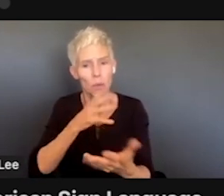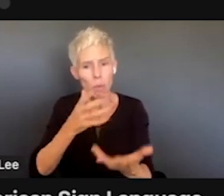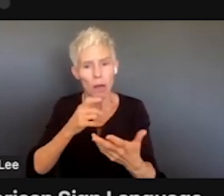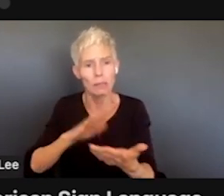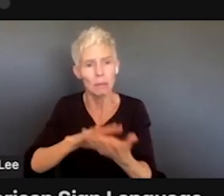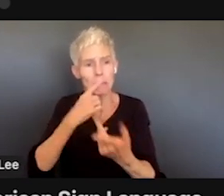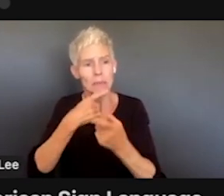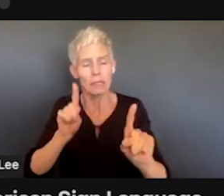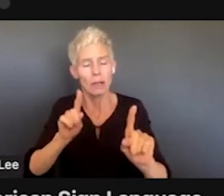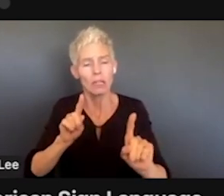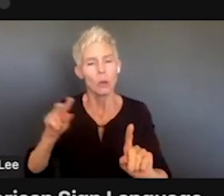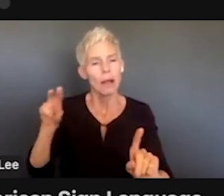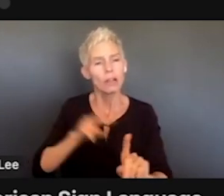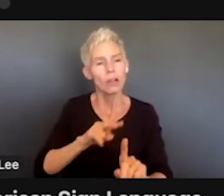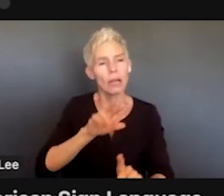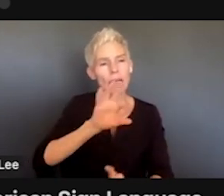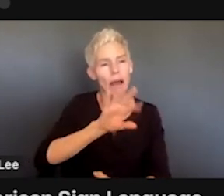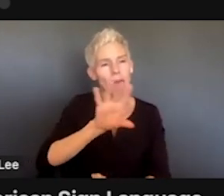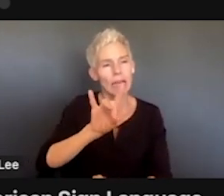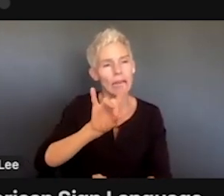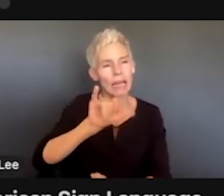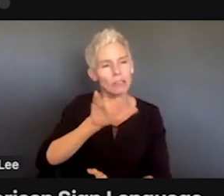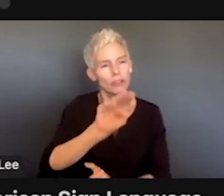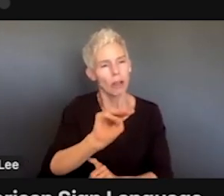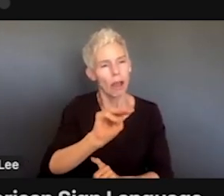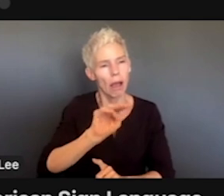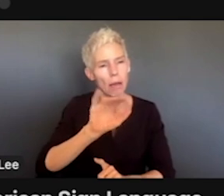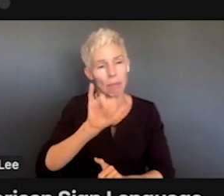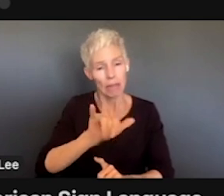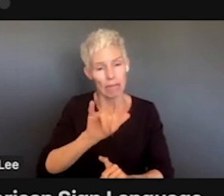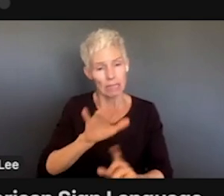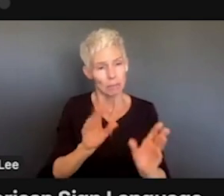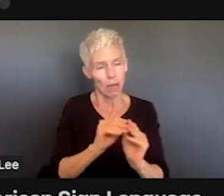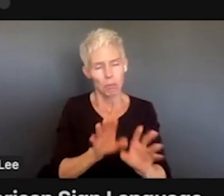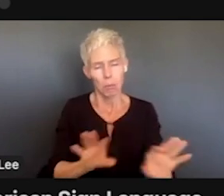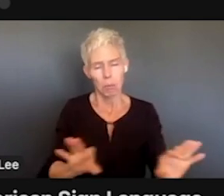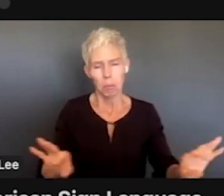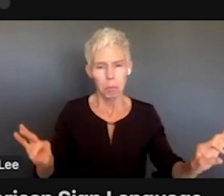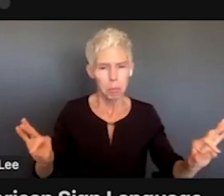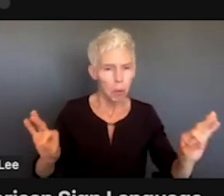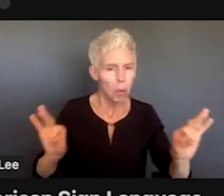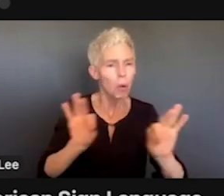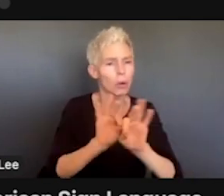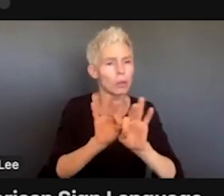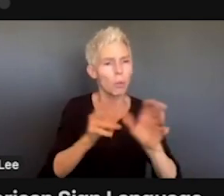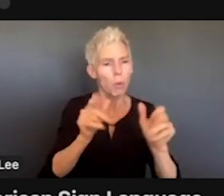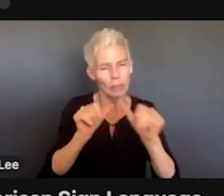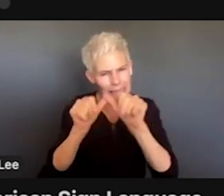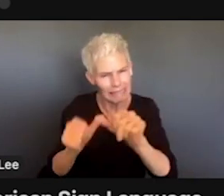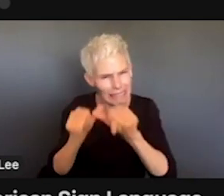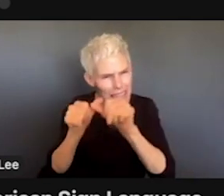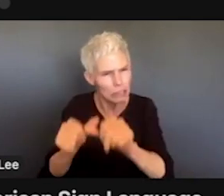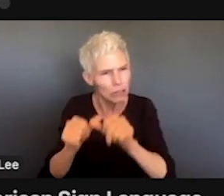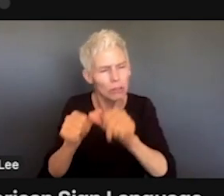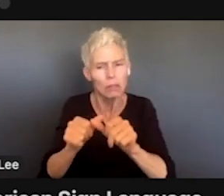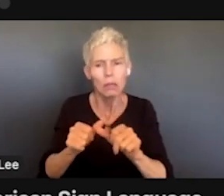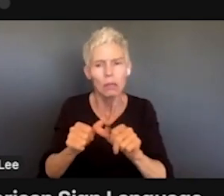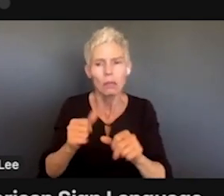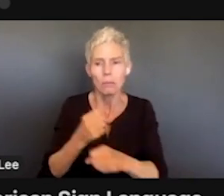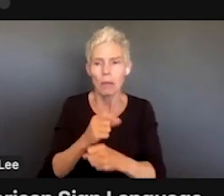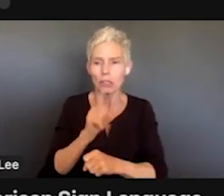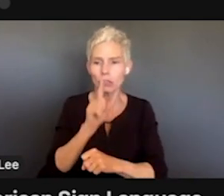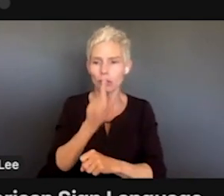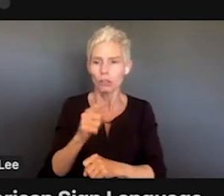988 jam as so important to make sure that we continue it, to make sure that we allow